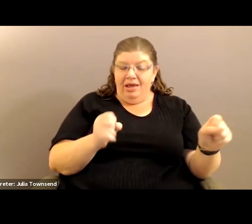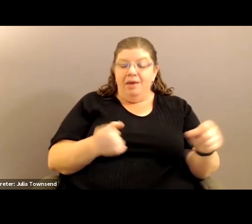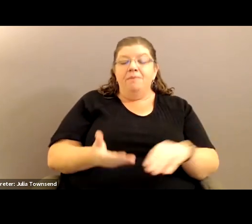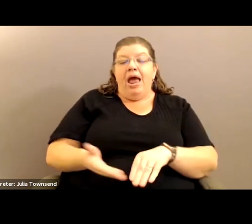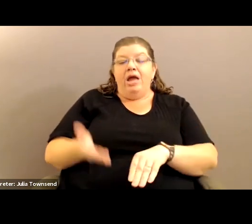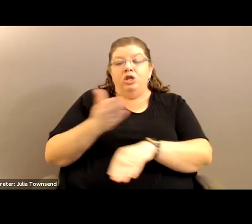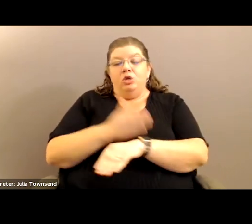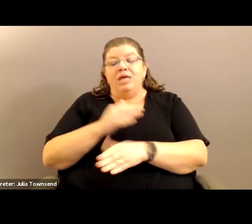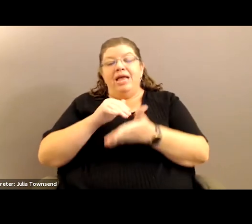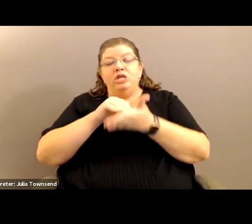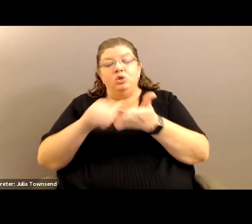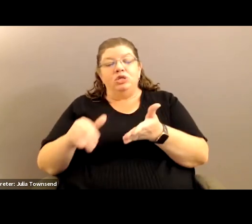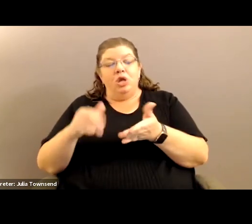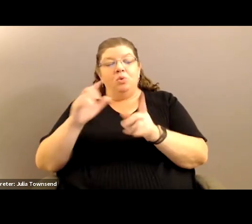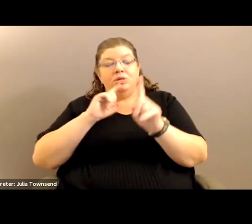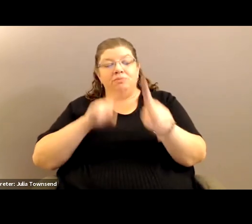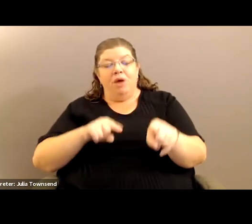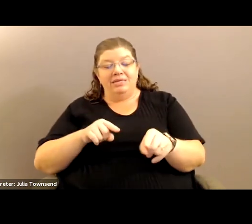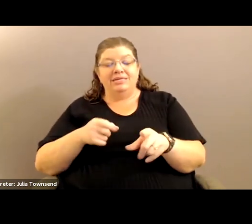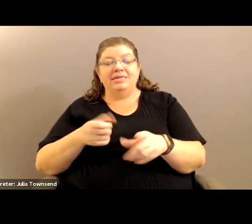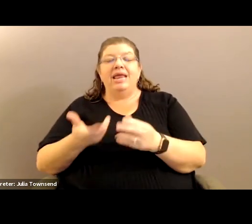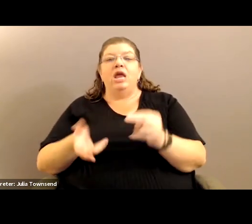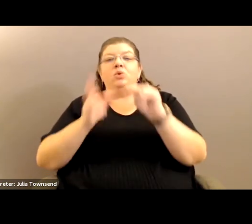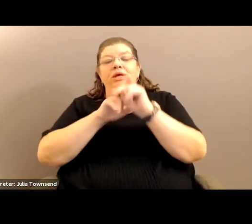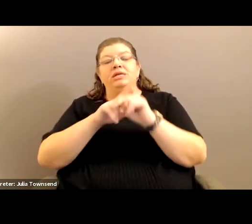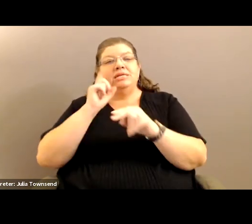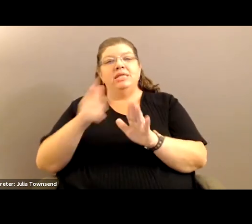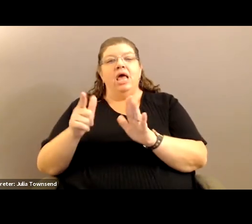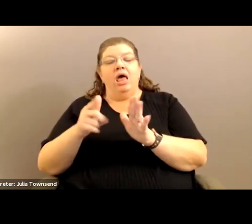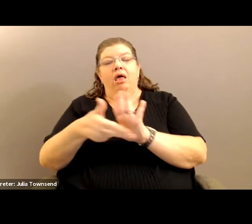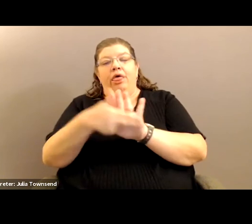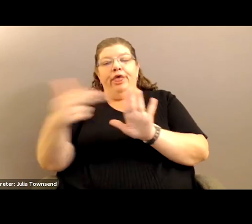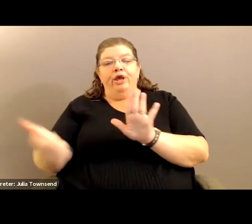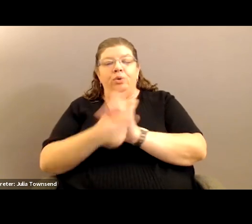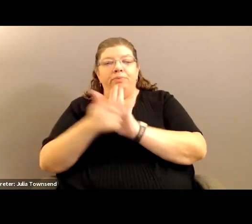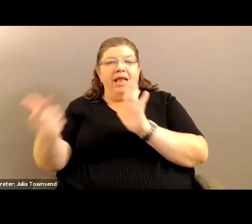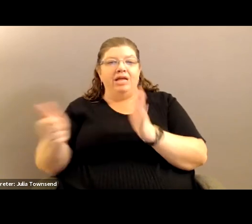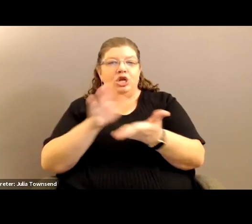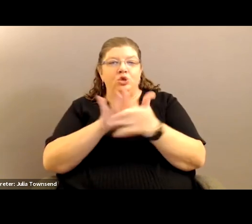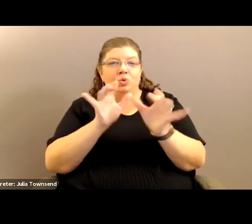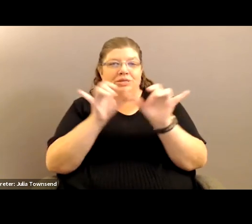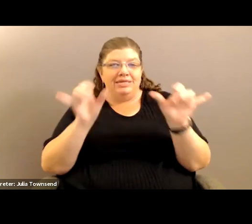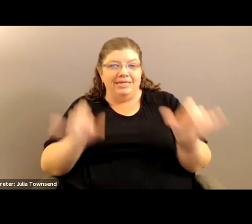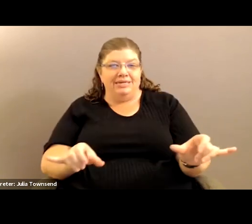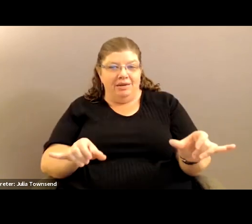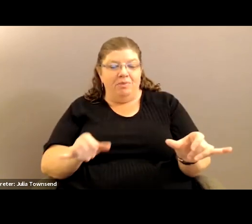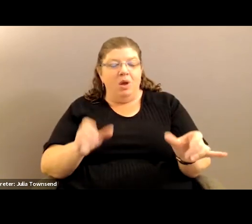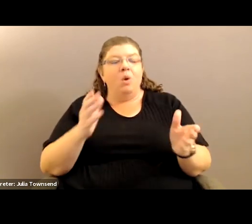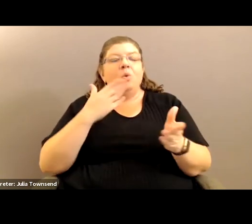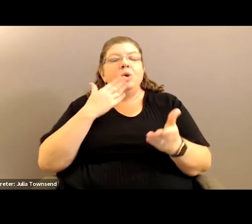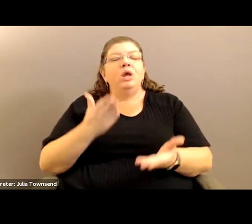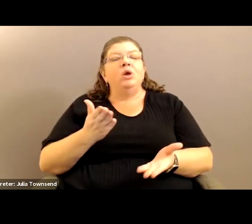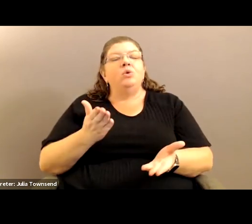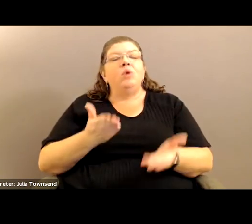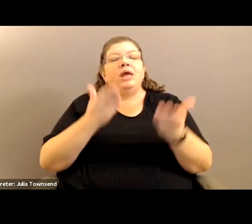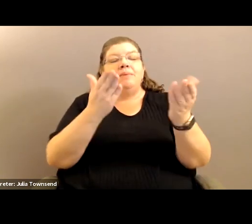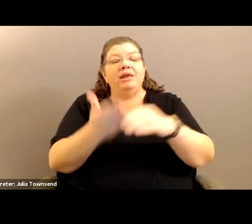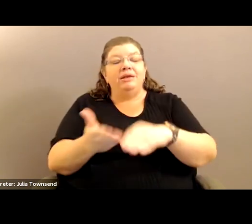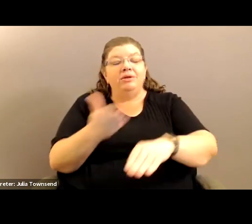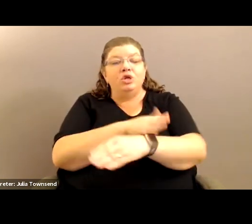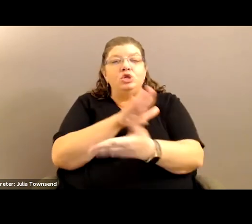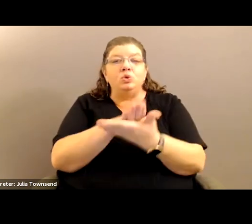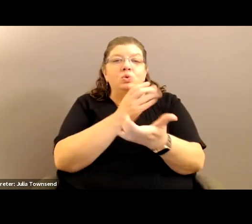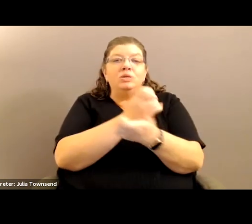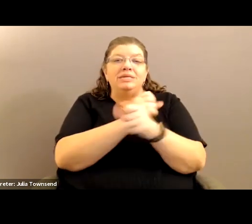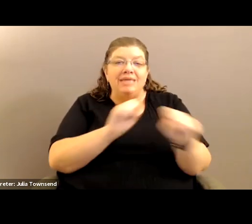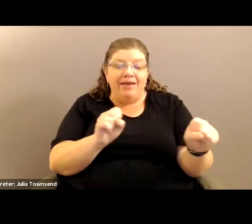discipline incidents it increases the criminalization of school discipline we recommend that educational decision makers seeking to enhance school safety consider the